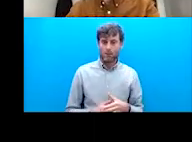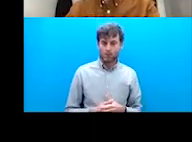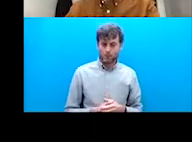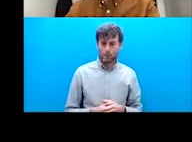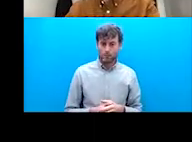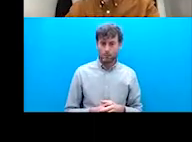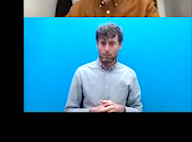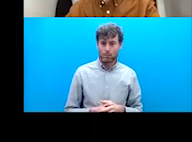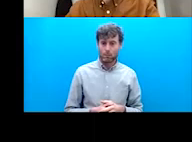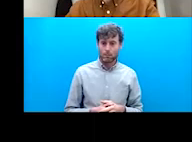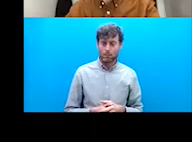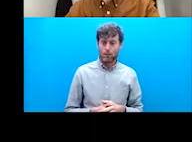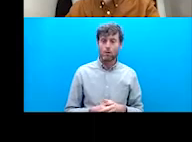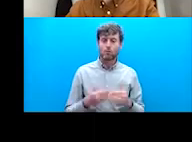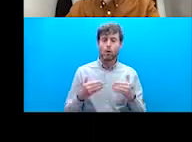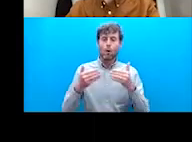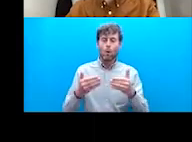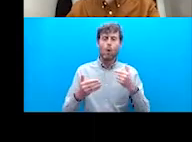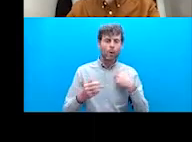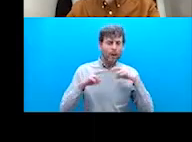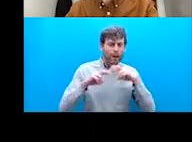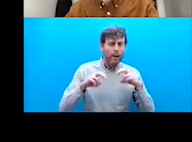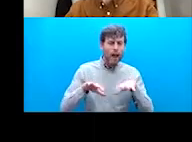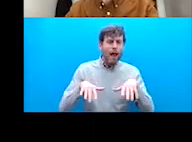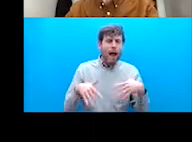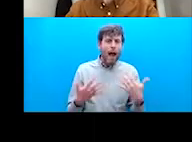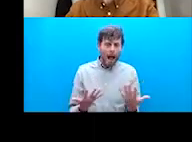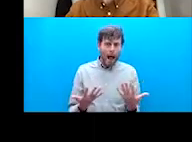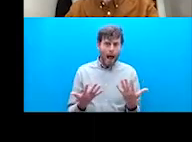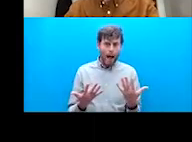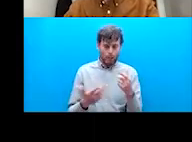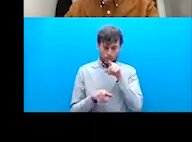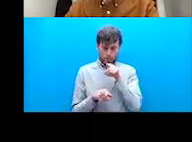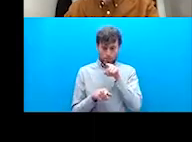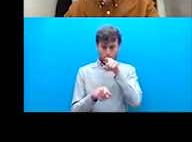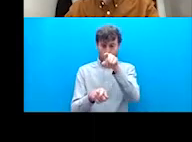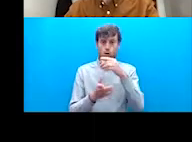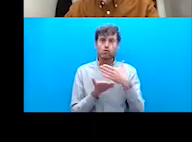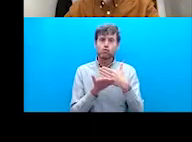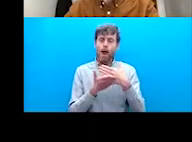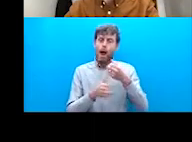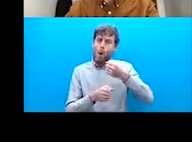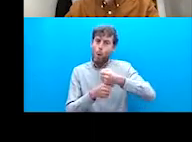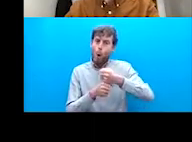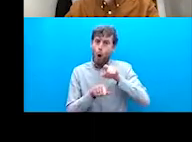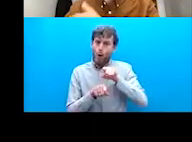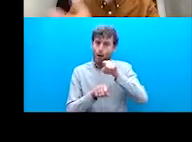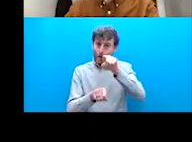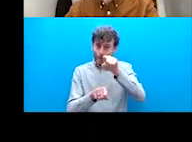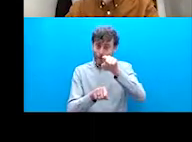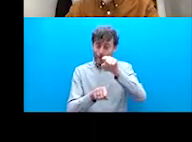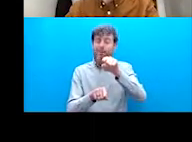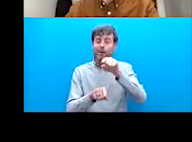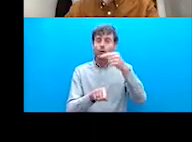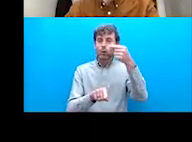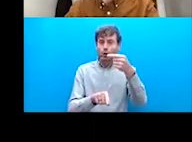address questions of how the two systems divide composition labor. And at the same time, we can start